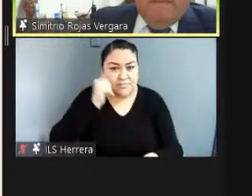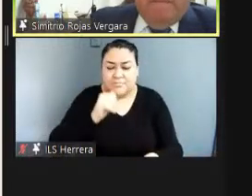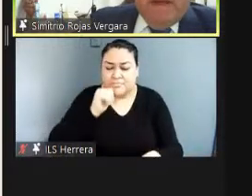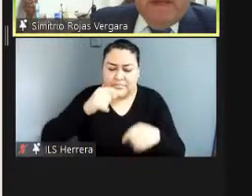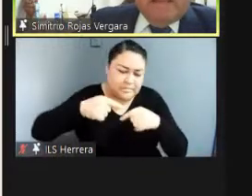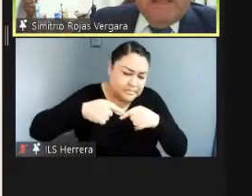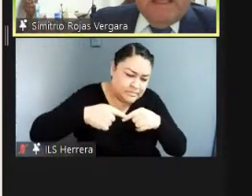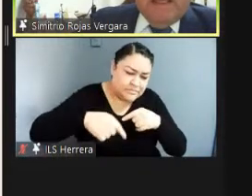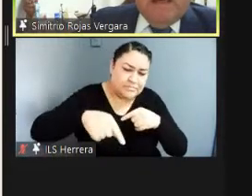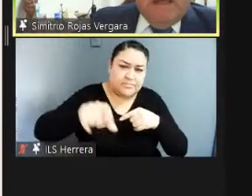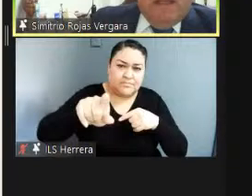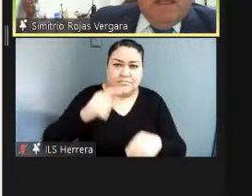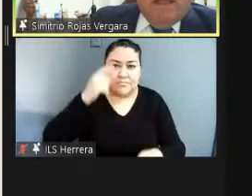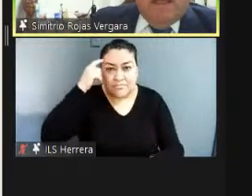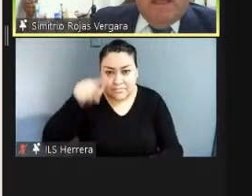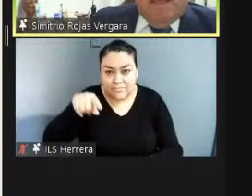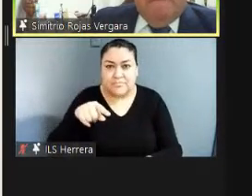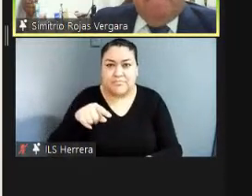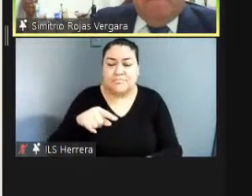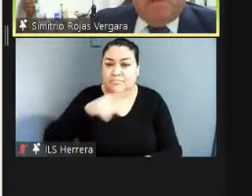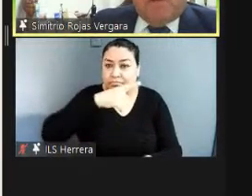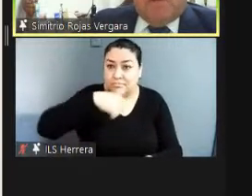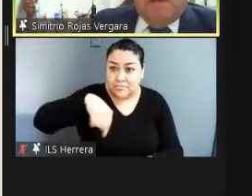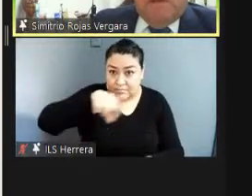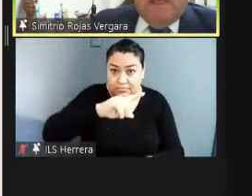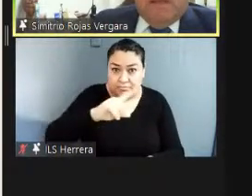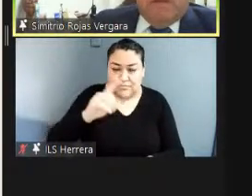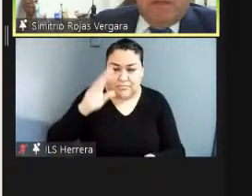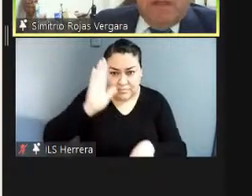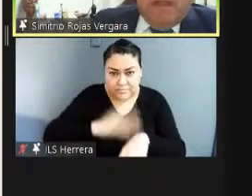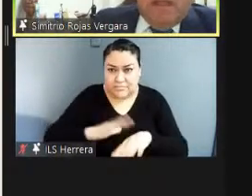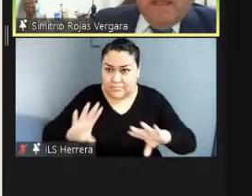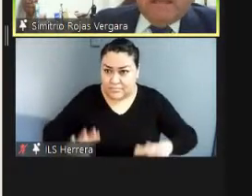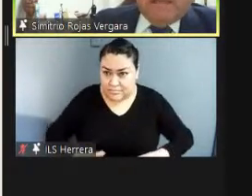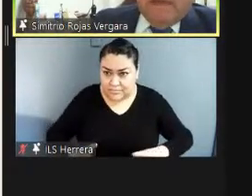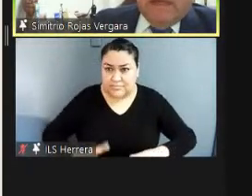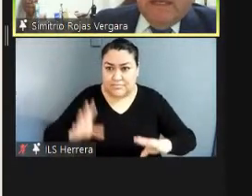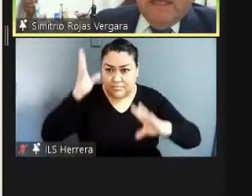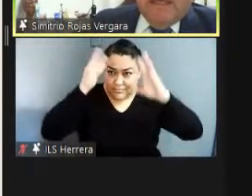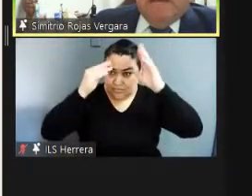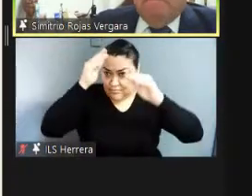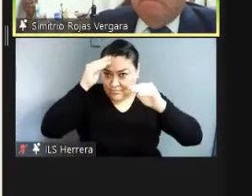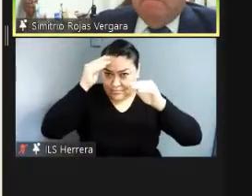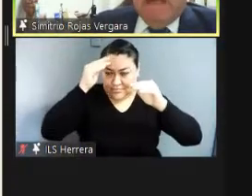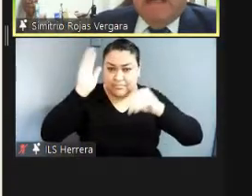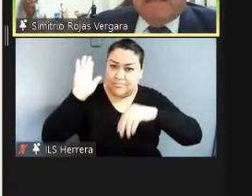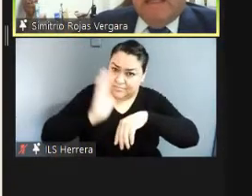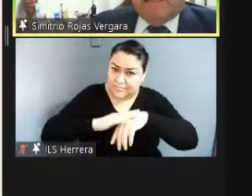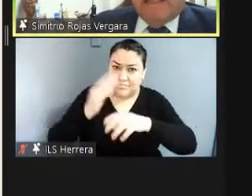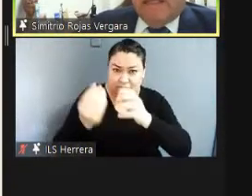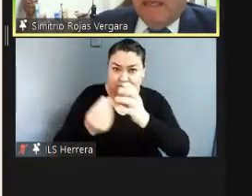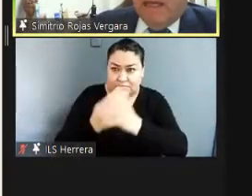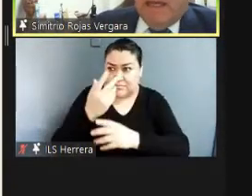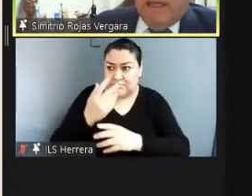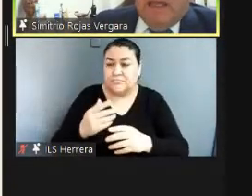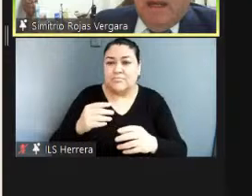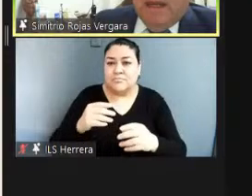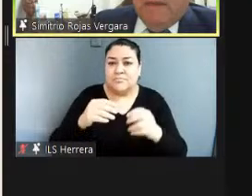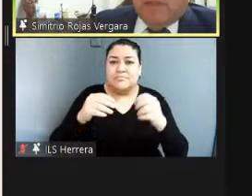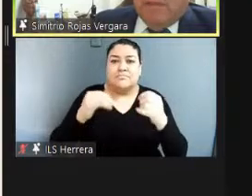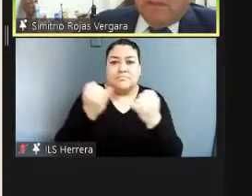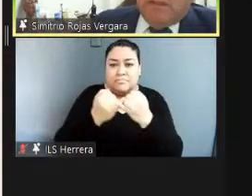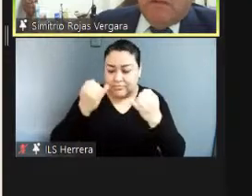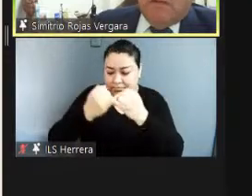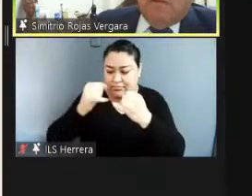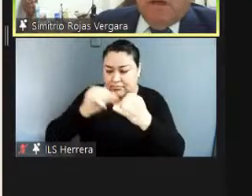permanent personal growth. That needs to be something they do lifelong. This way they can acquire knowledge